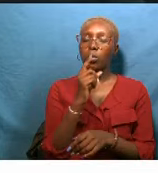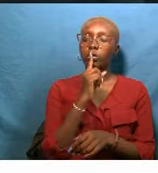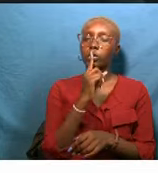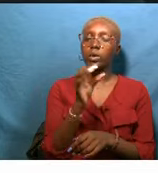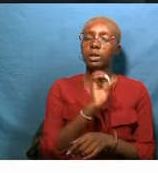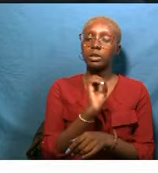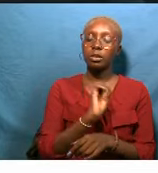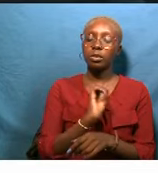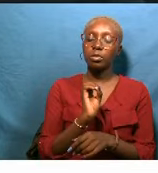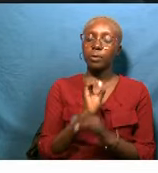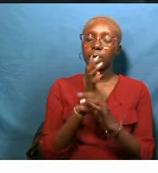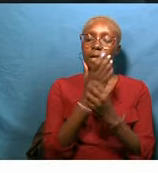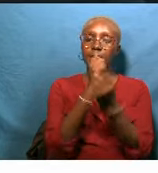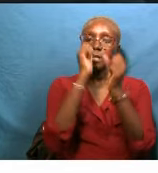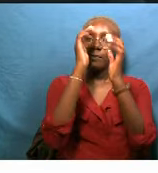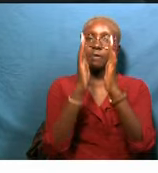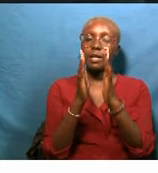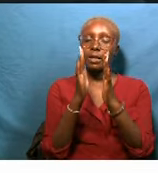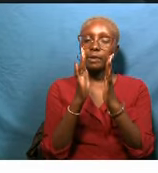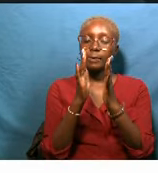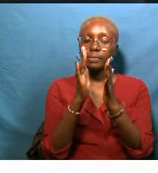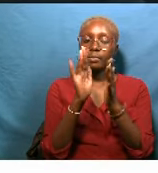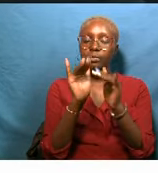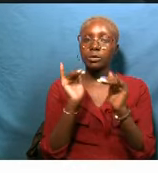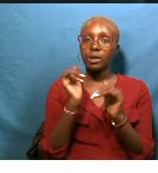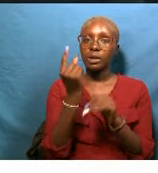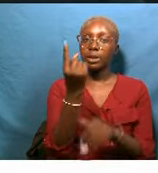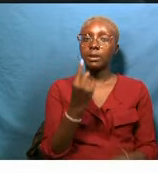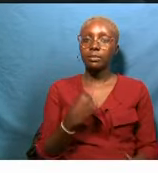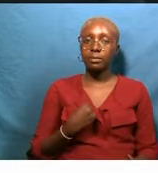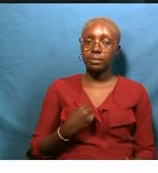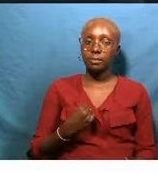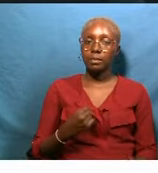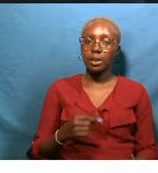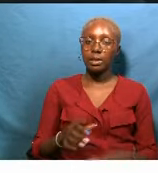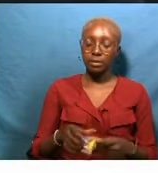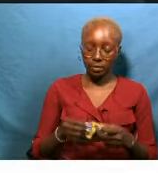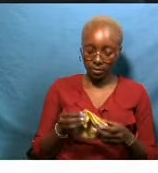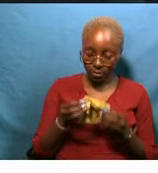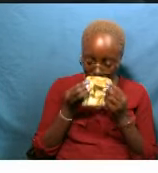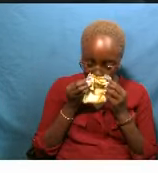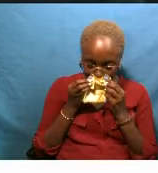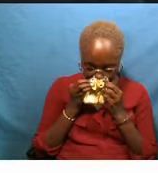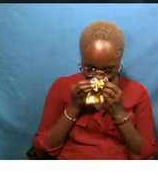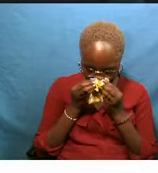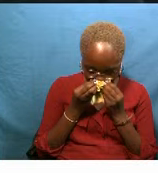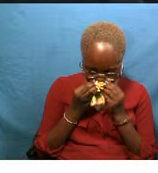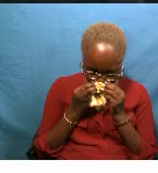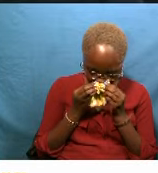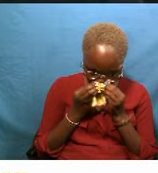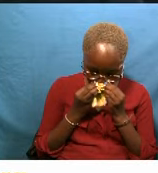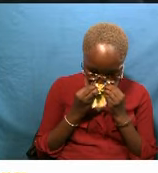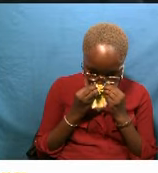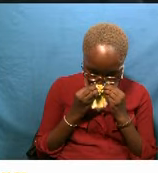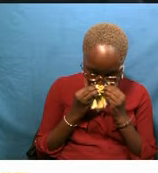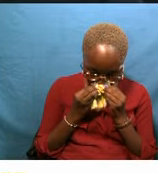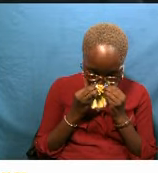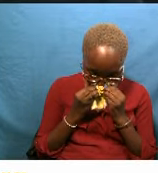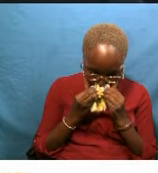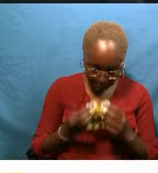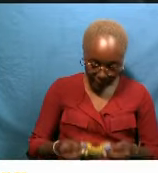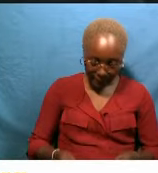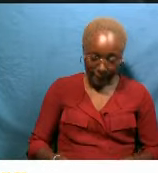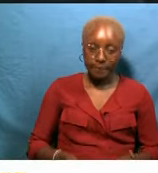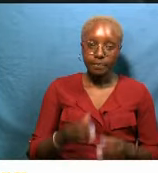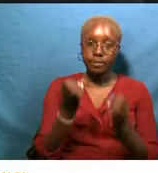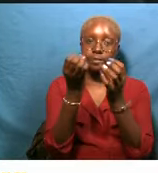her more clearly and tell her who he is until she believed. Many of us will be like